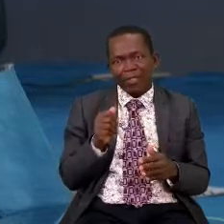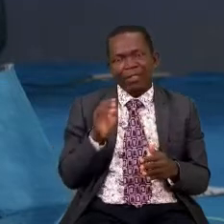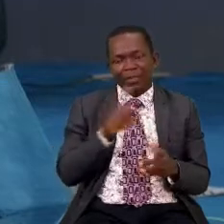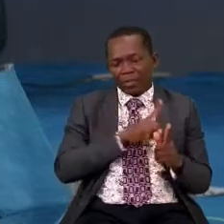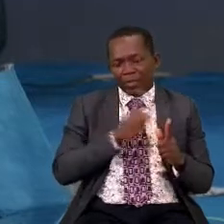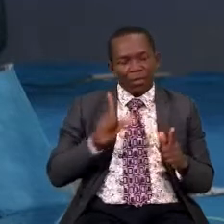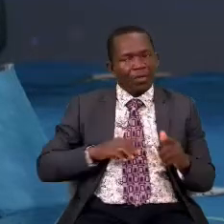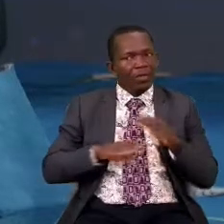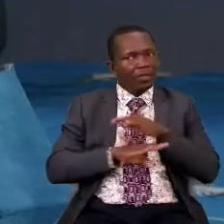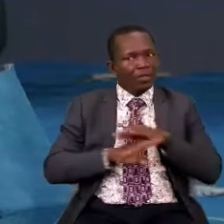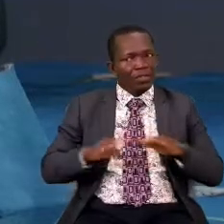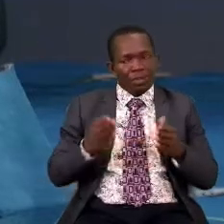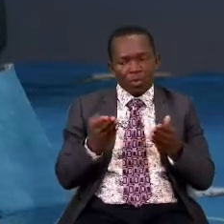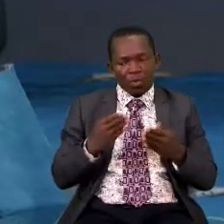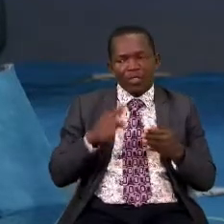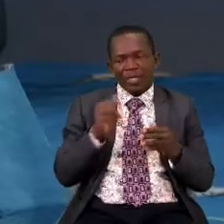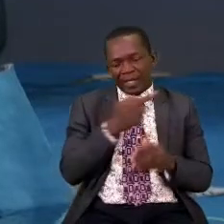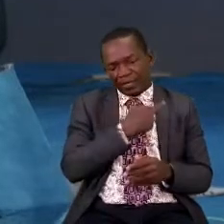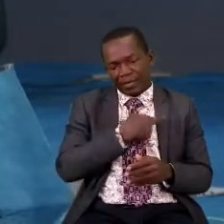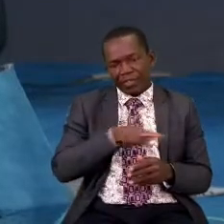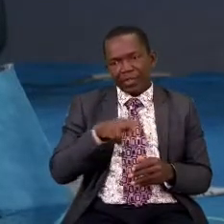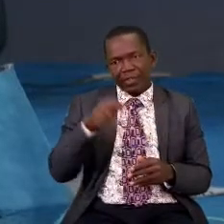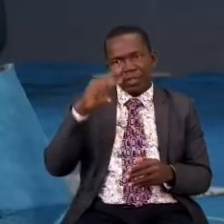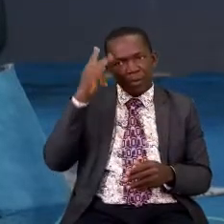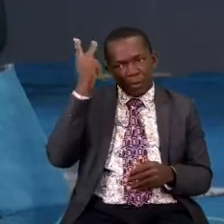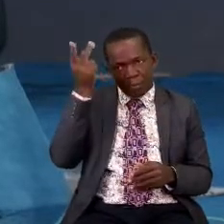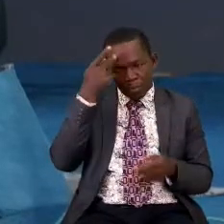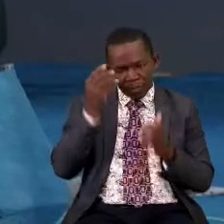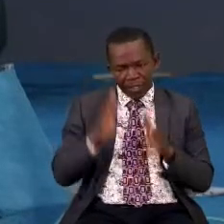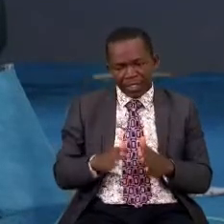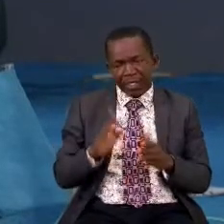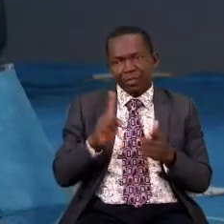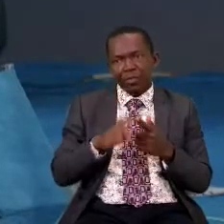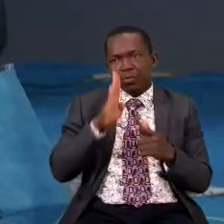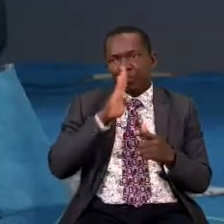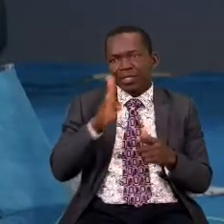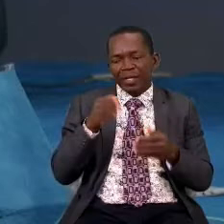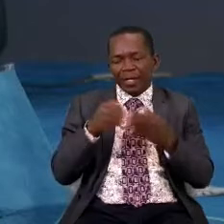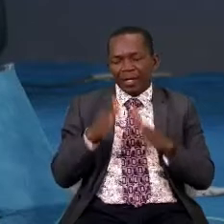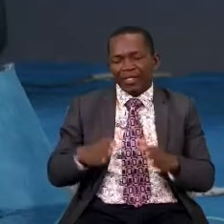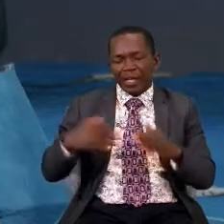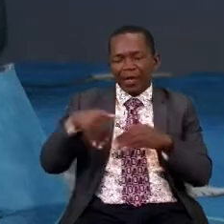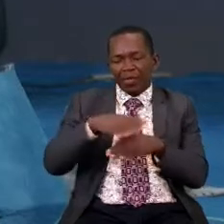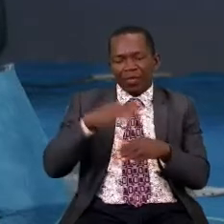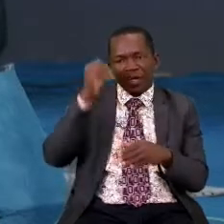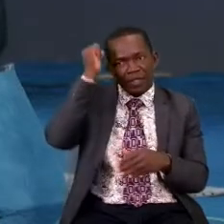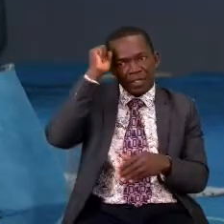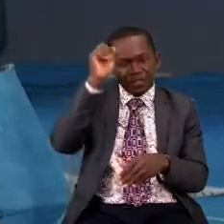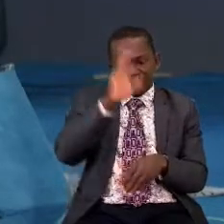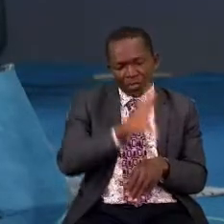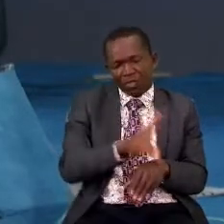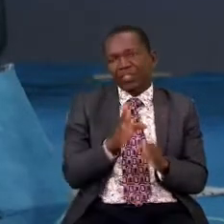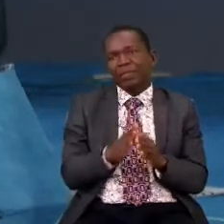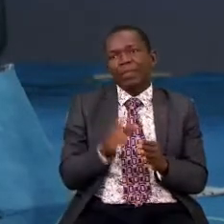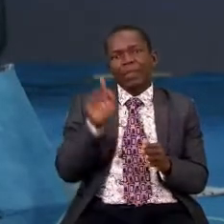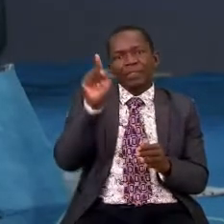his own church. Therefore, will the Lord wait that he may be gracious unto you,